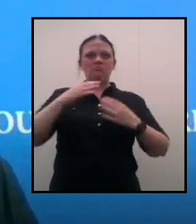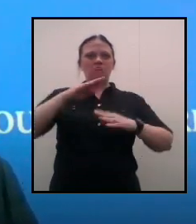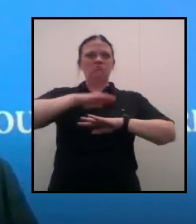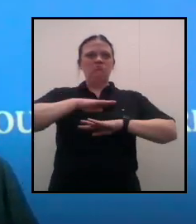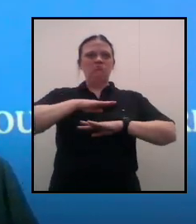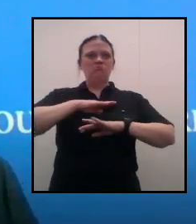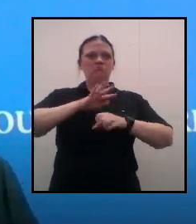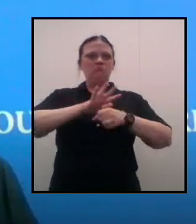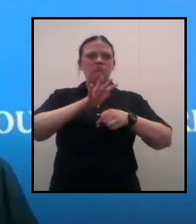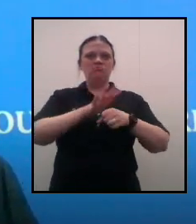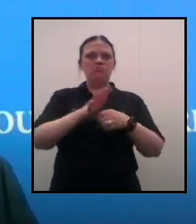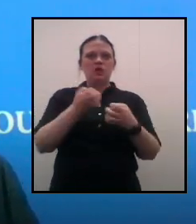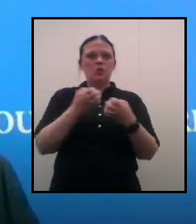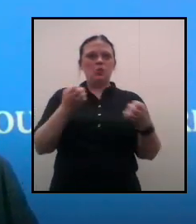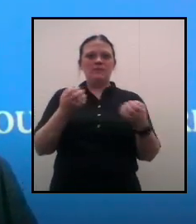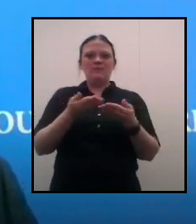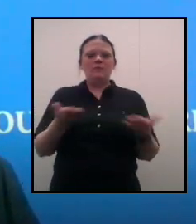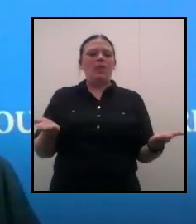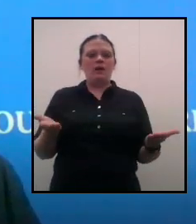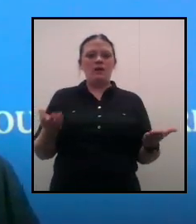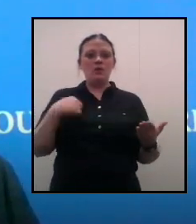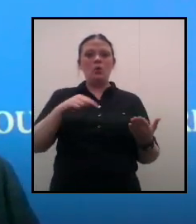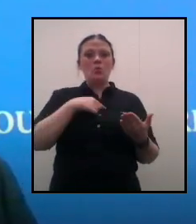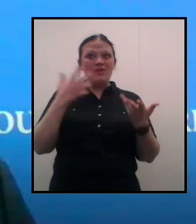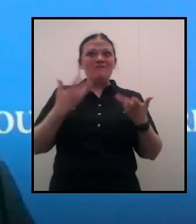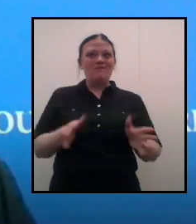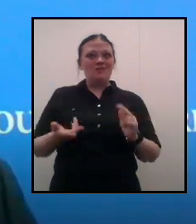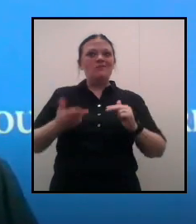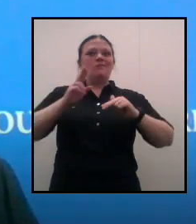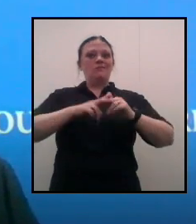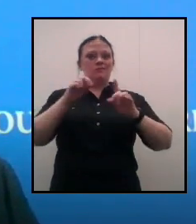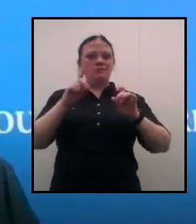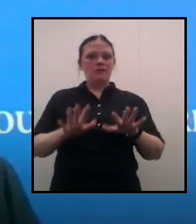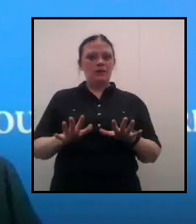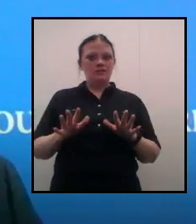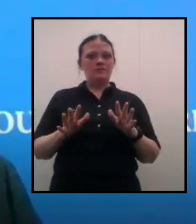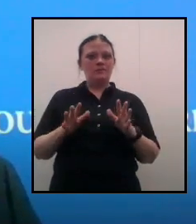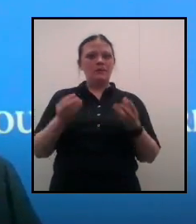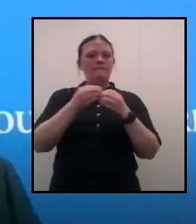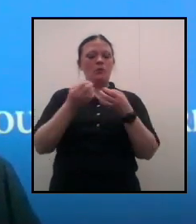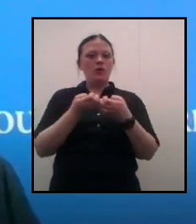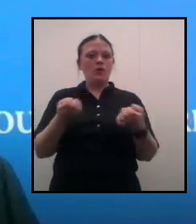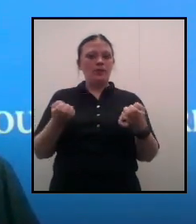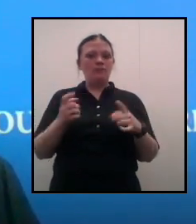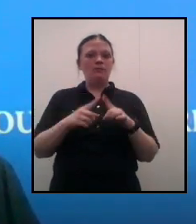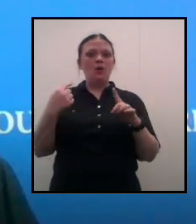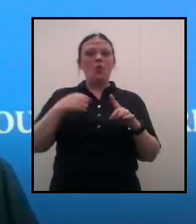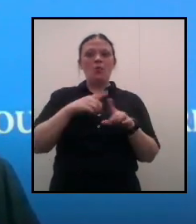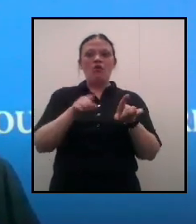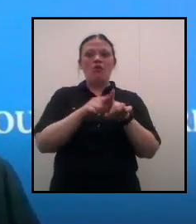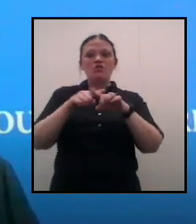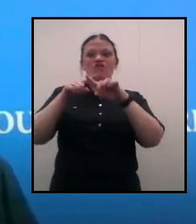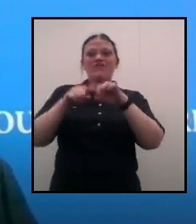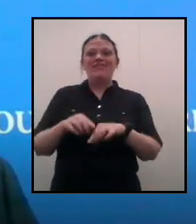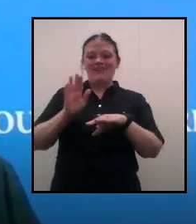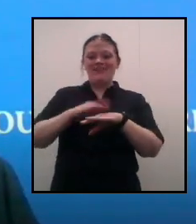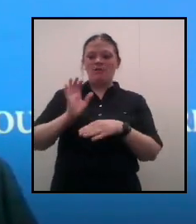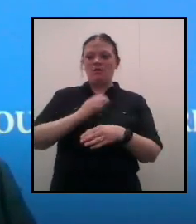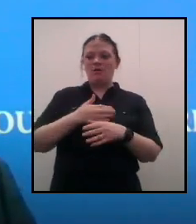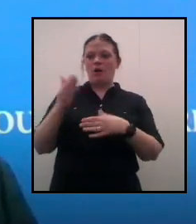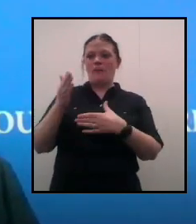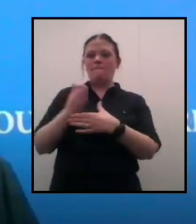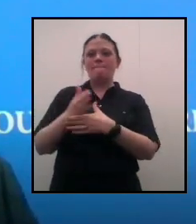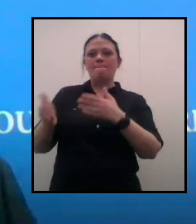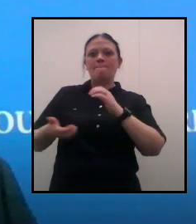equipment and supplies to do that. We have ramped up our testing. We've gotten more equipment. But we're also relying on our partners like Kaleida